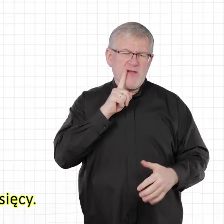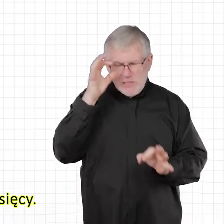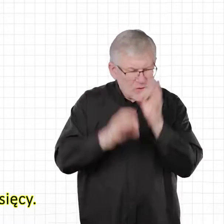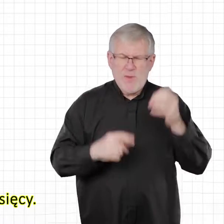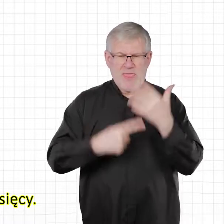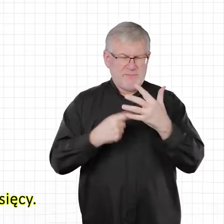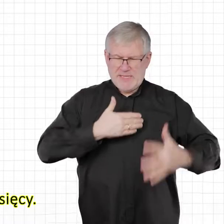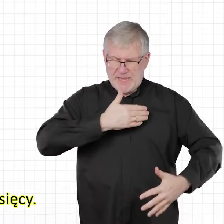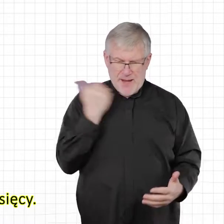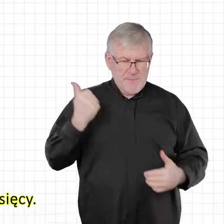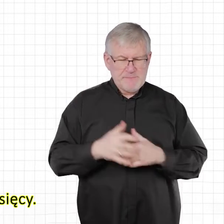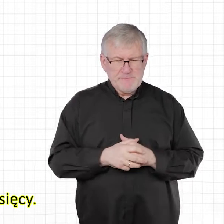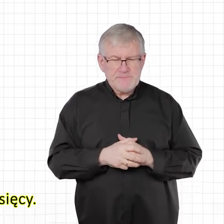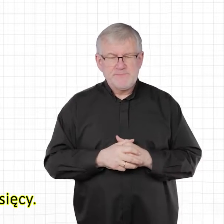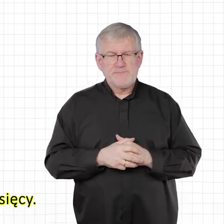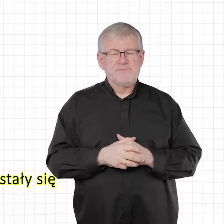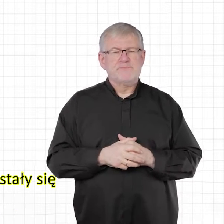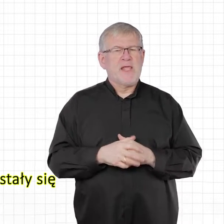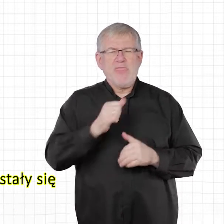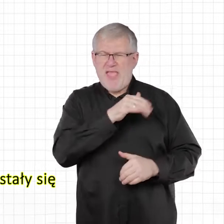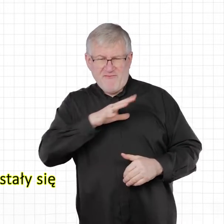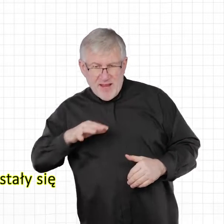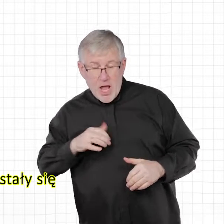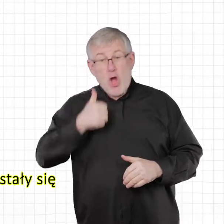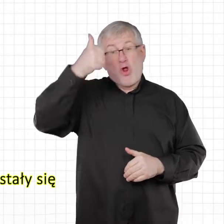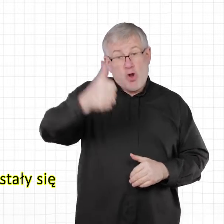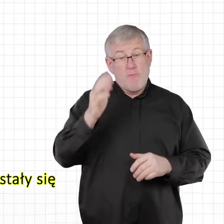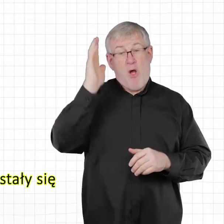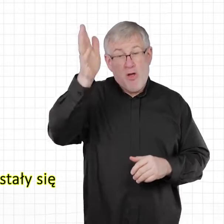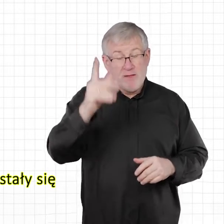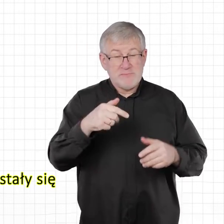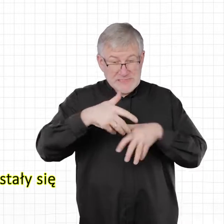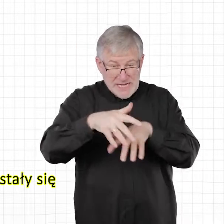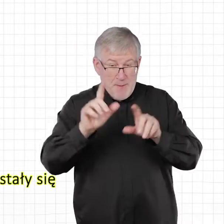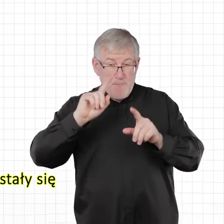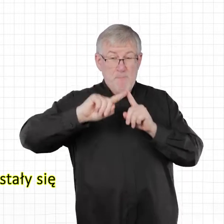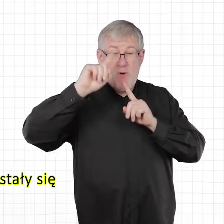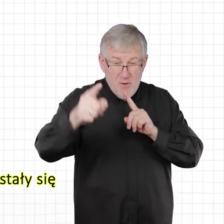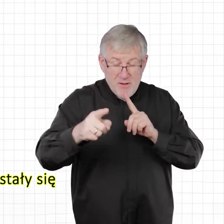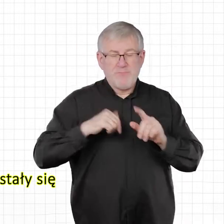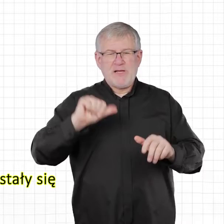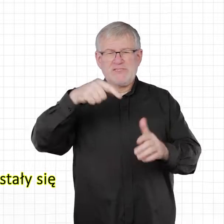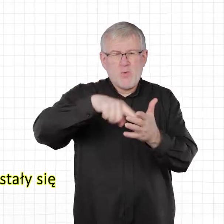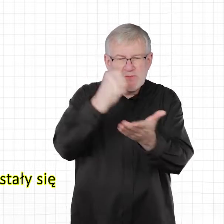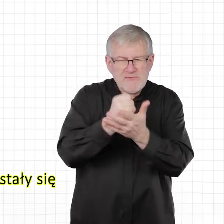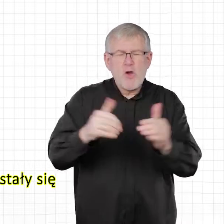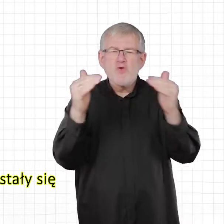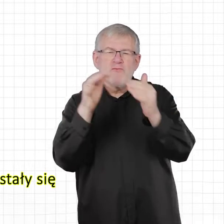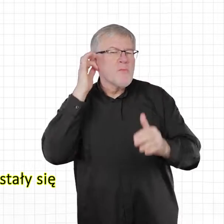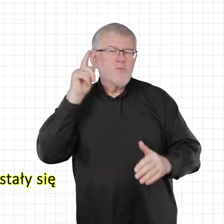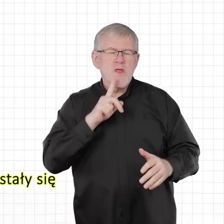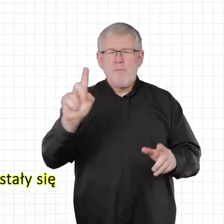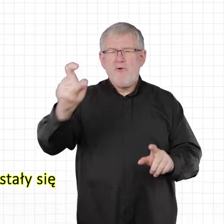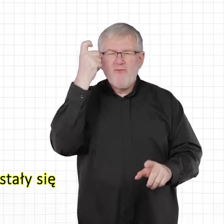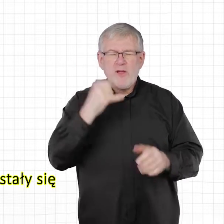2003. And at that point, women's rights and equality in practice became gender